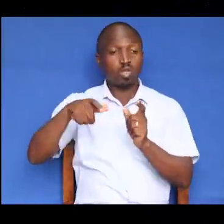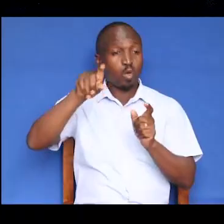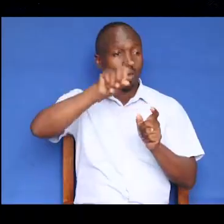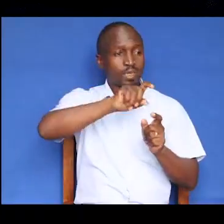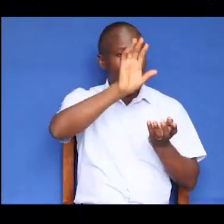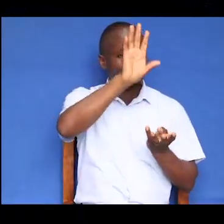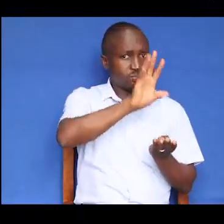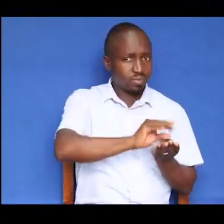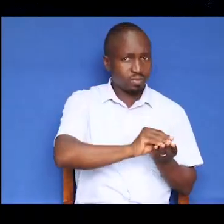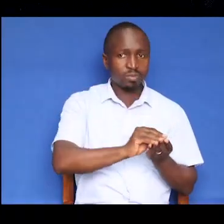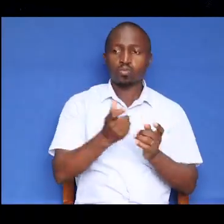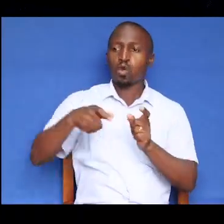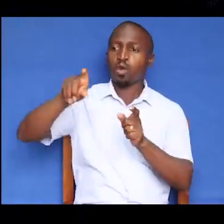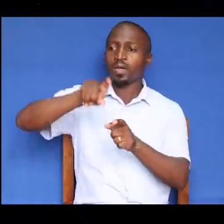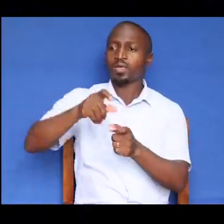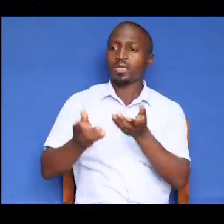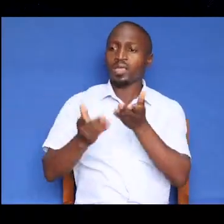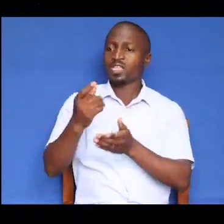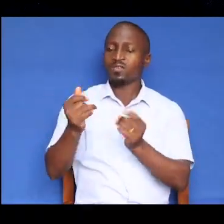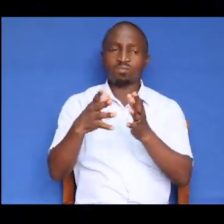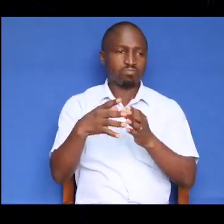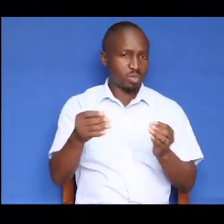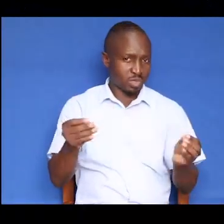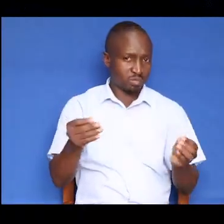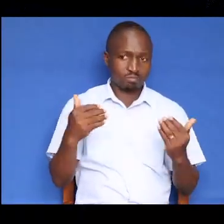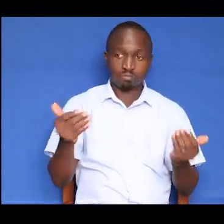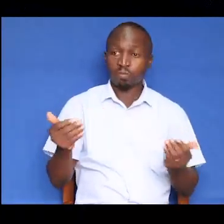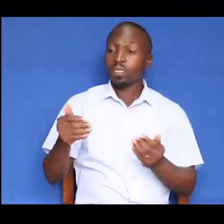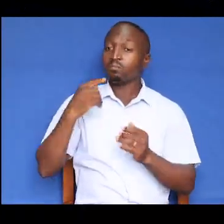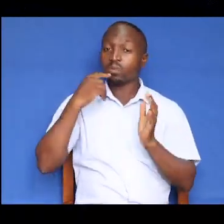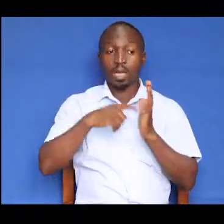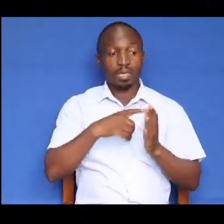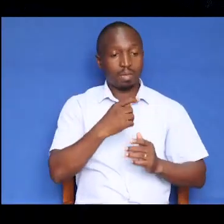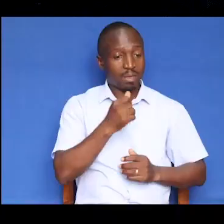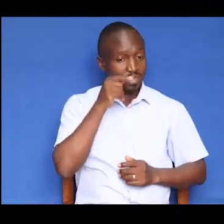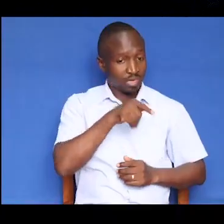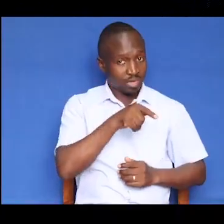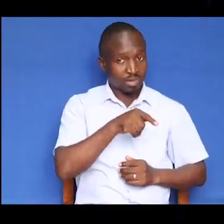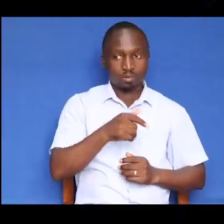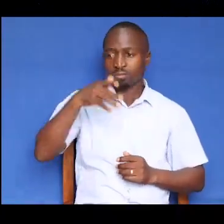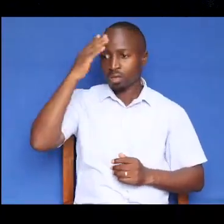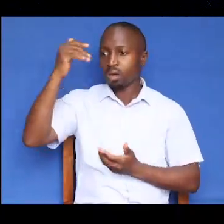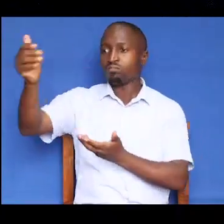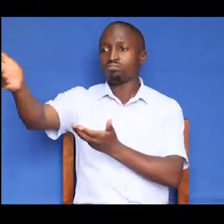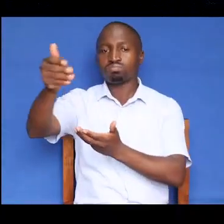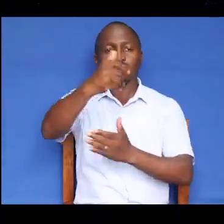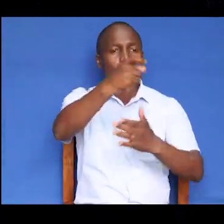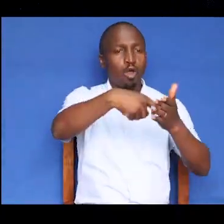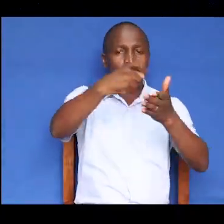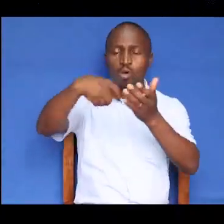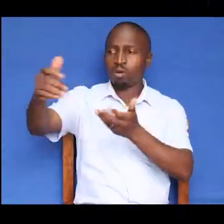amount. So government, after collecting tax and other incomes, government takes some part